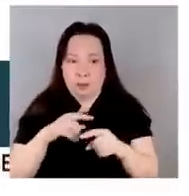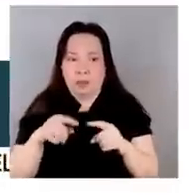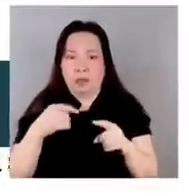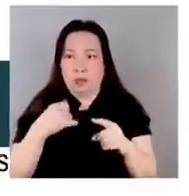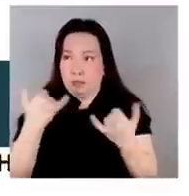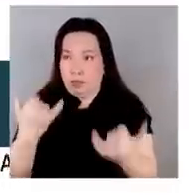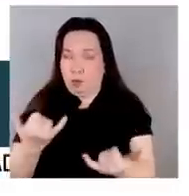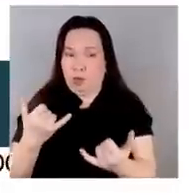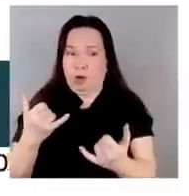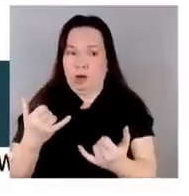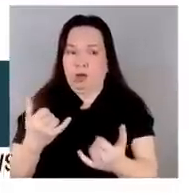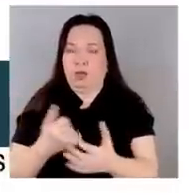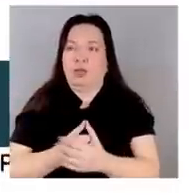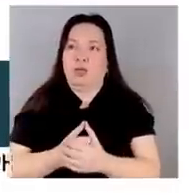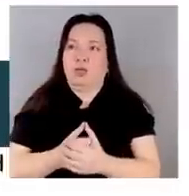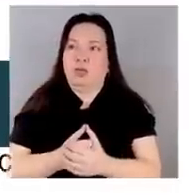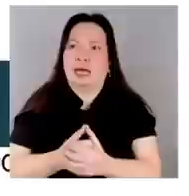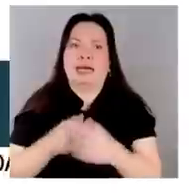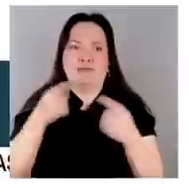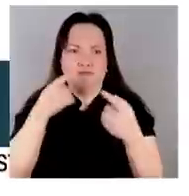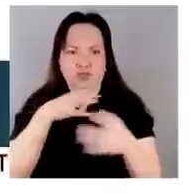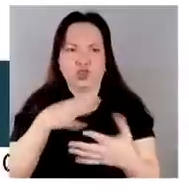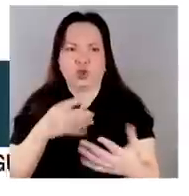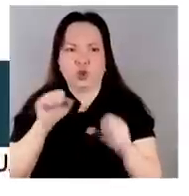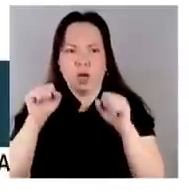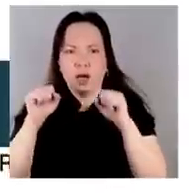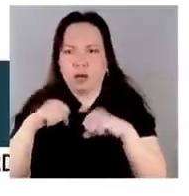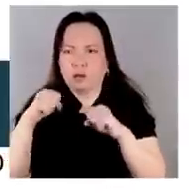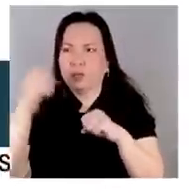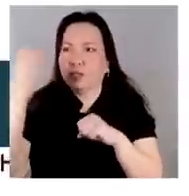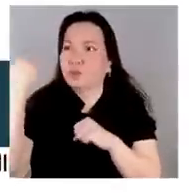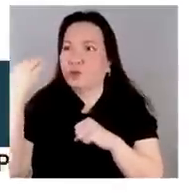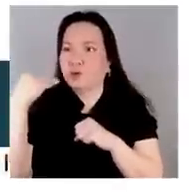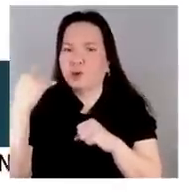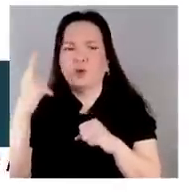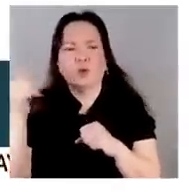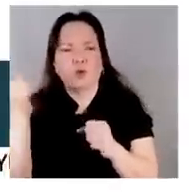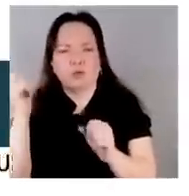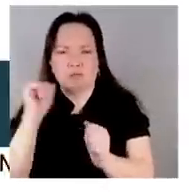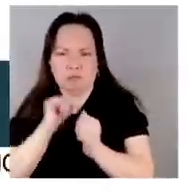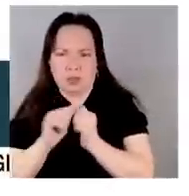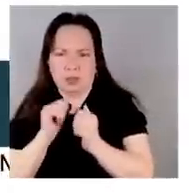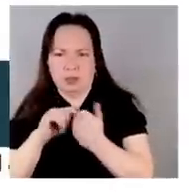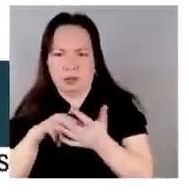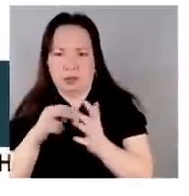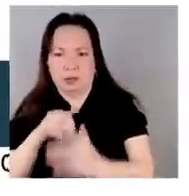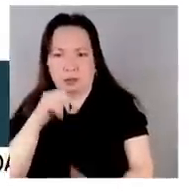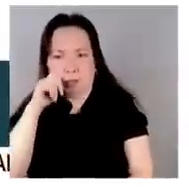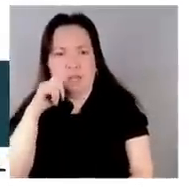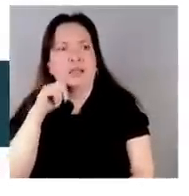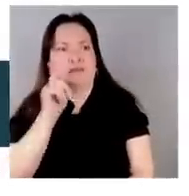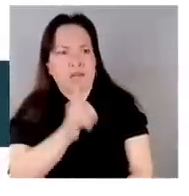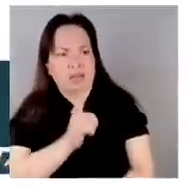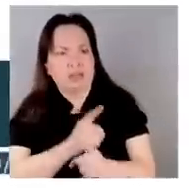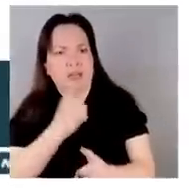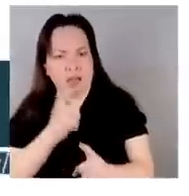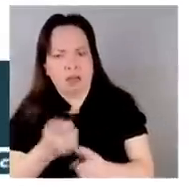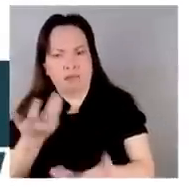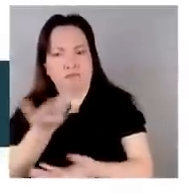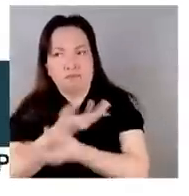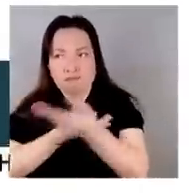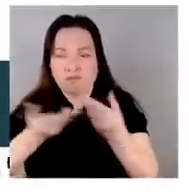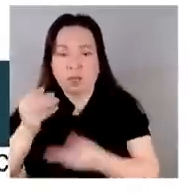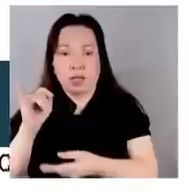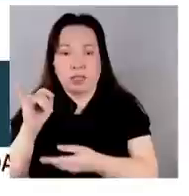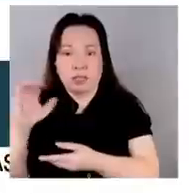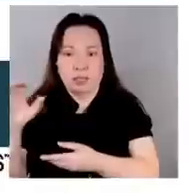But the fact that that happened, what does that tell you? Well, I mean, they should be engaging with the ICC, but, you know, really what the